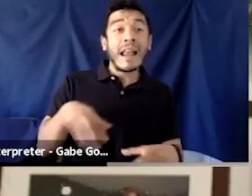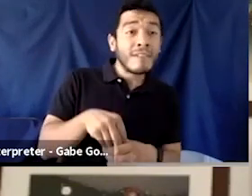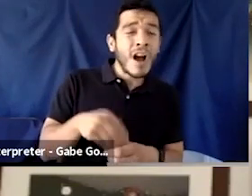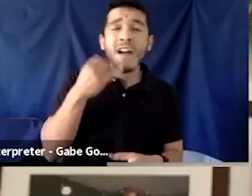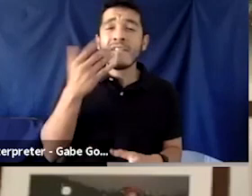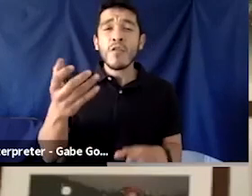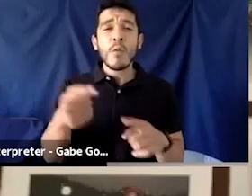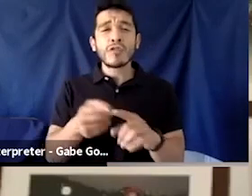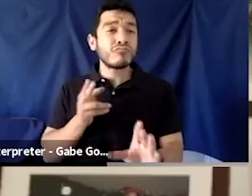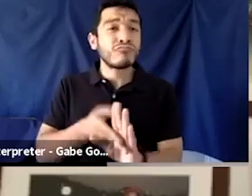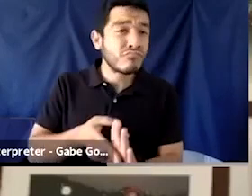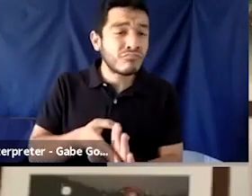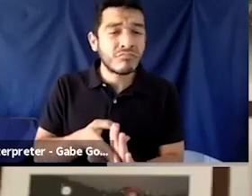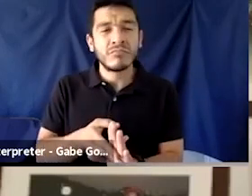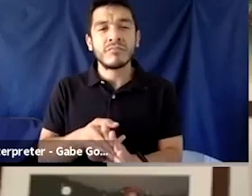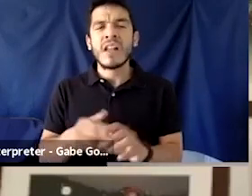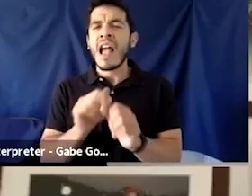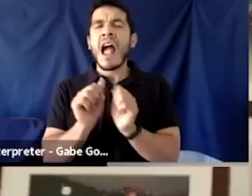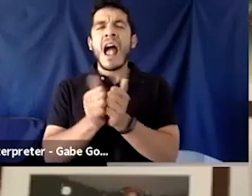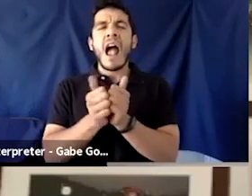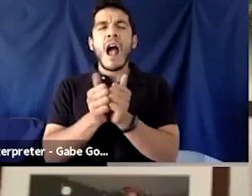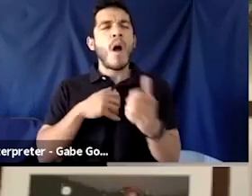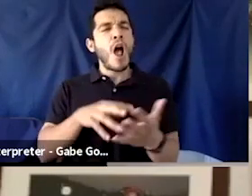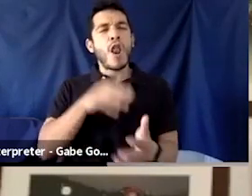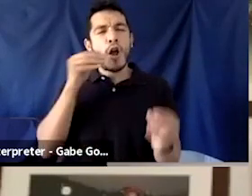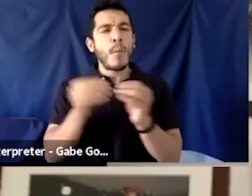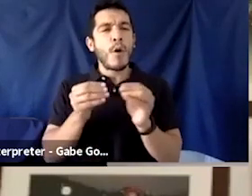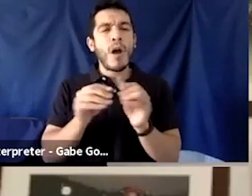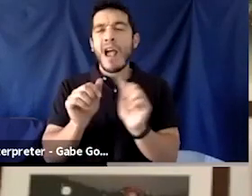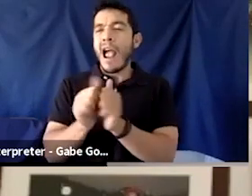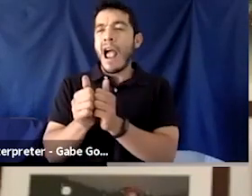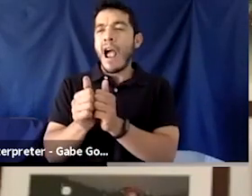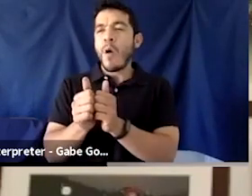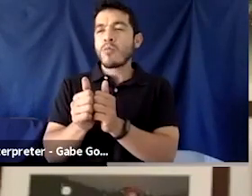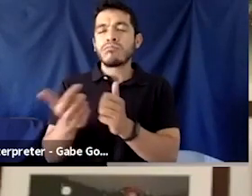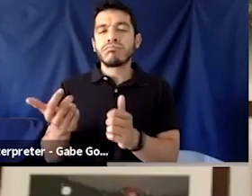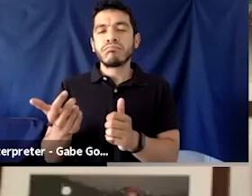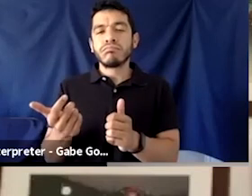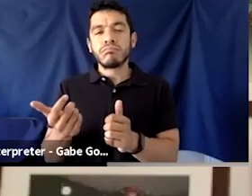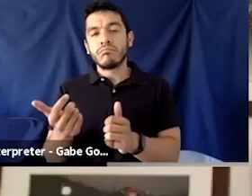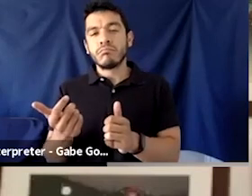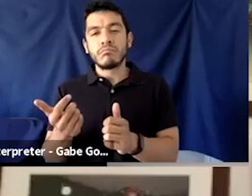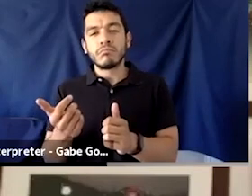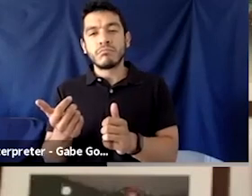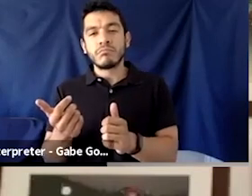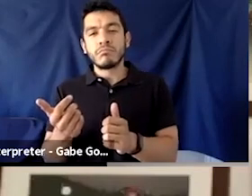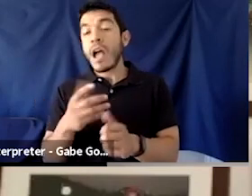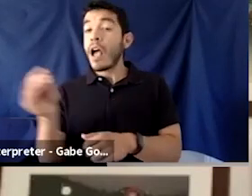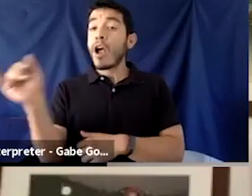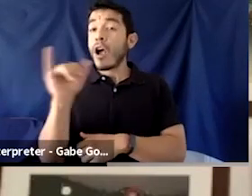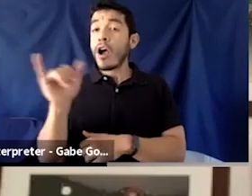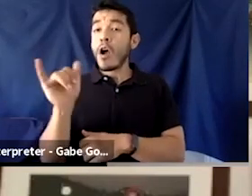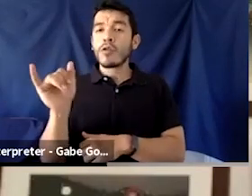participate, how do they learn more? How does it work? And also, do you have a list of